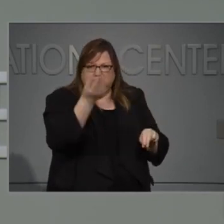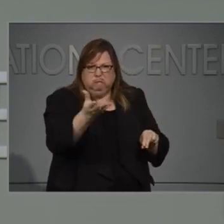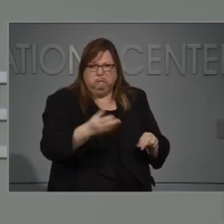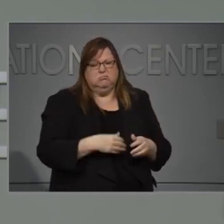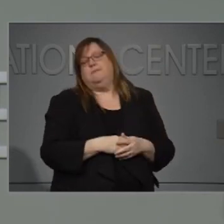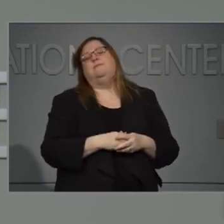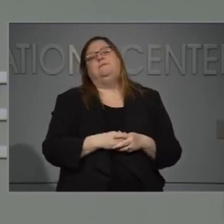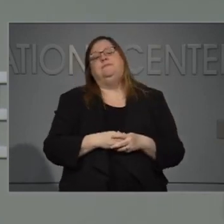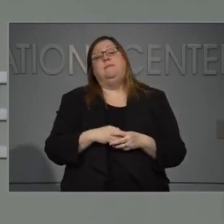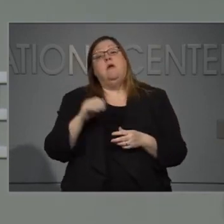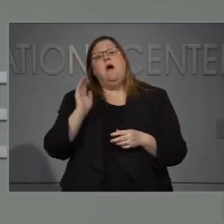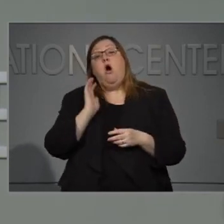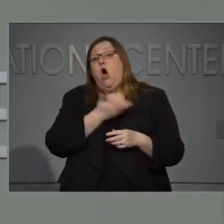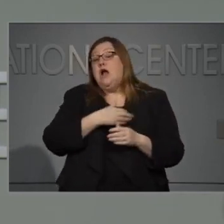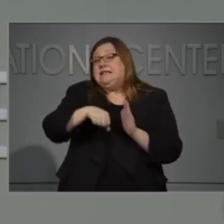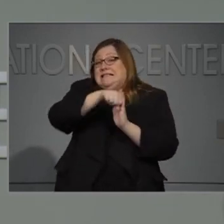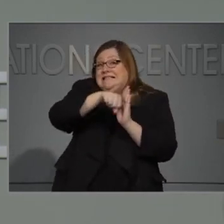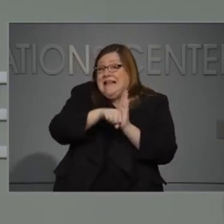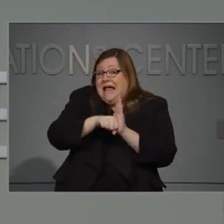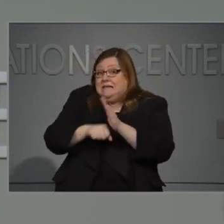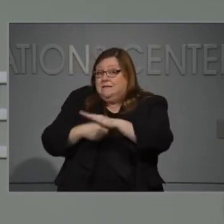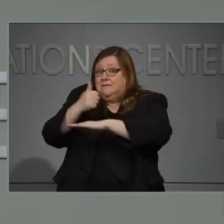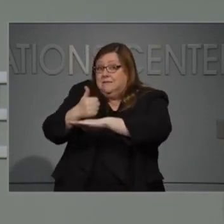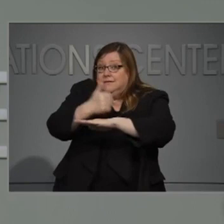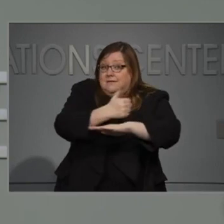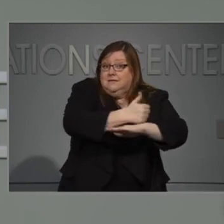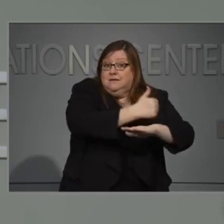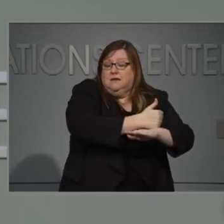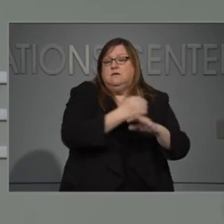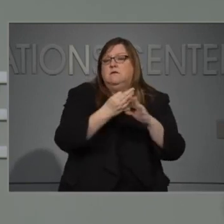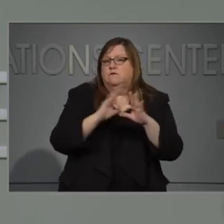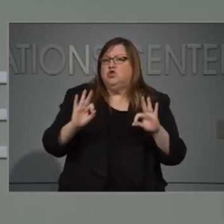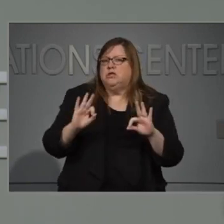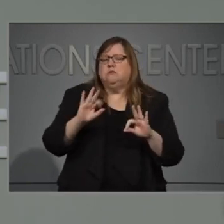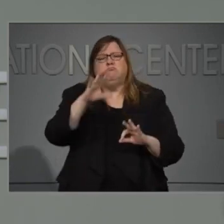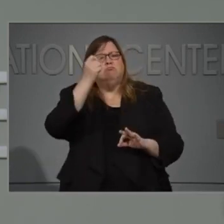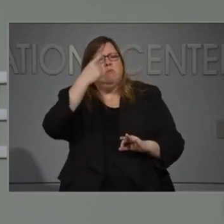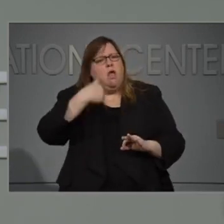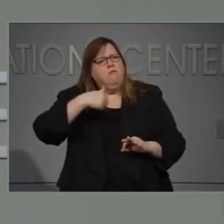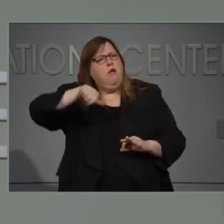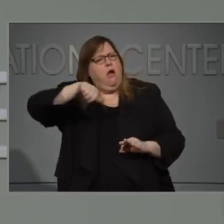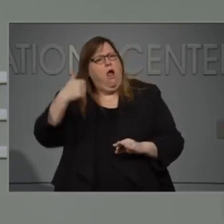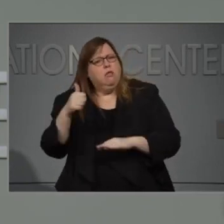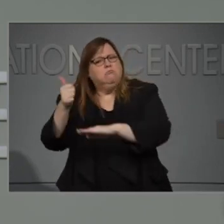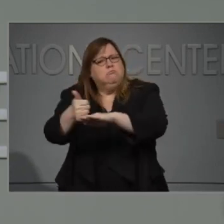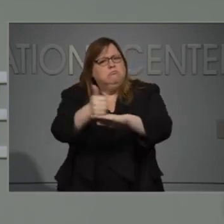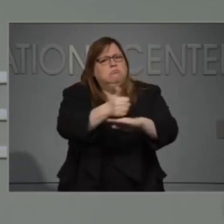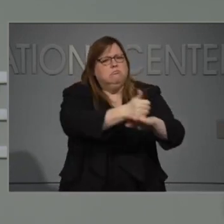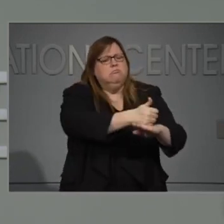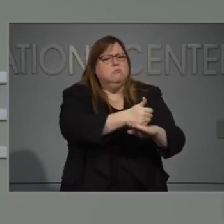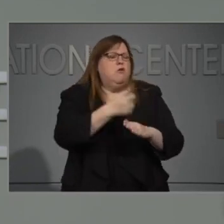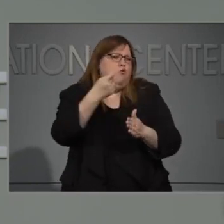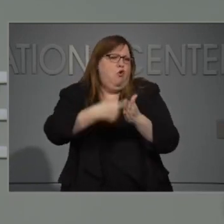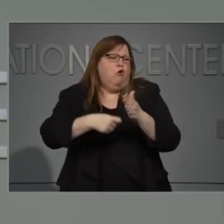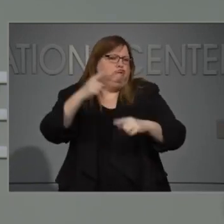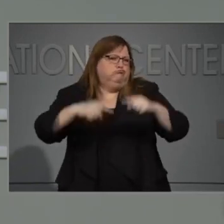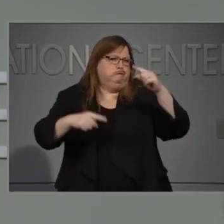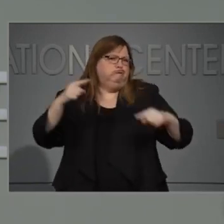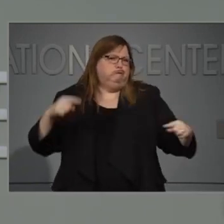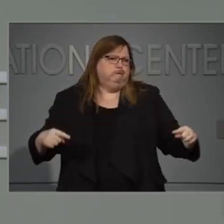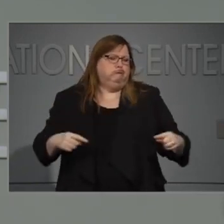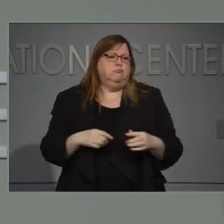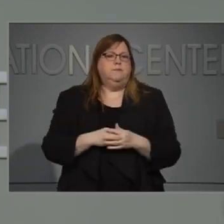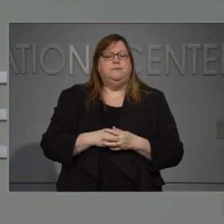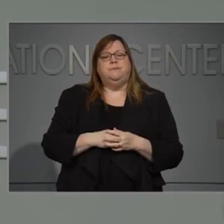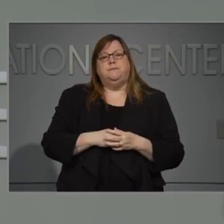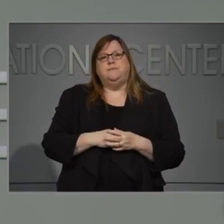state initiative testing sites are free of charge, but we know there are other sites and costs can vary. You can